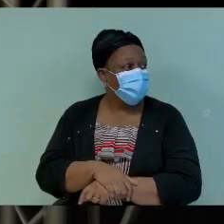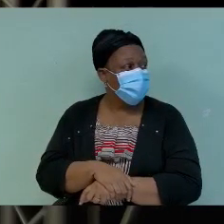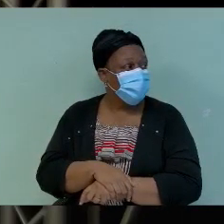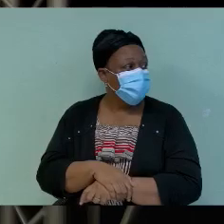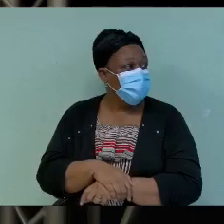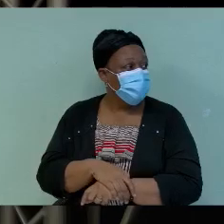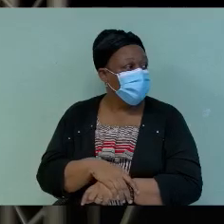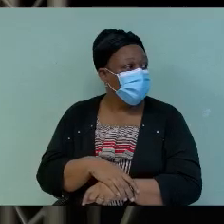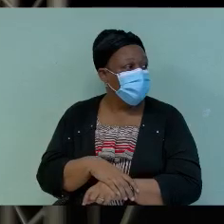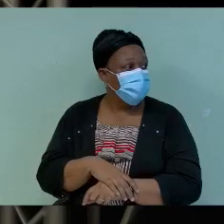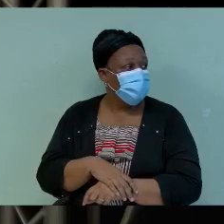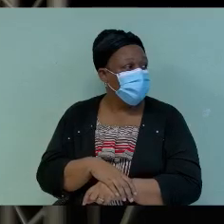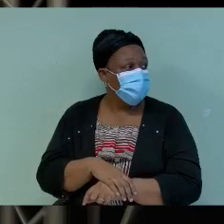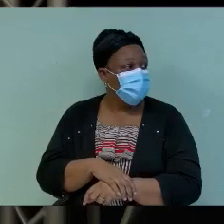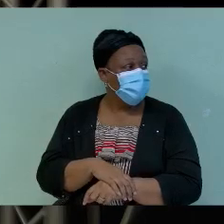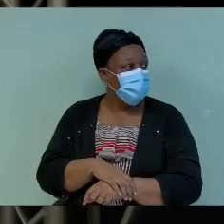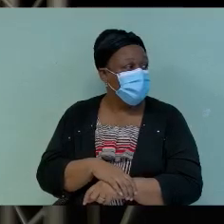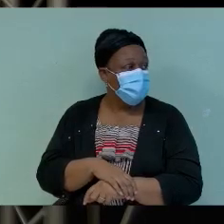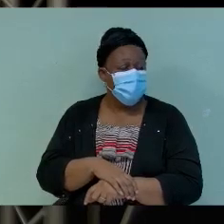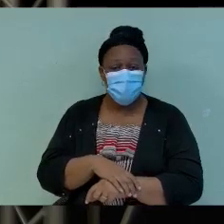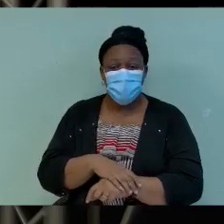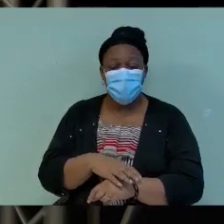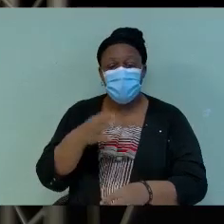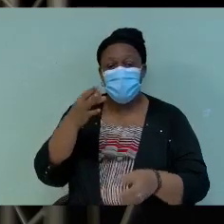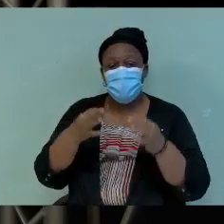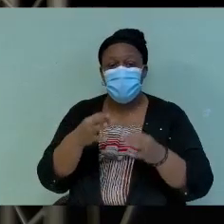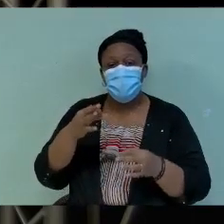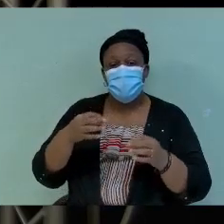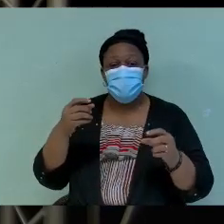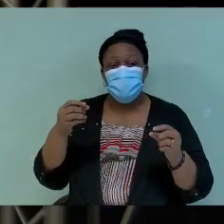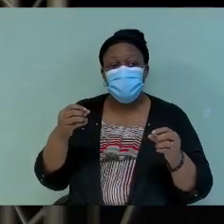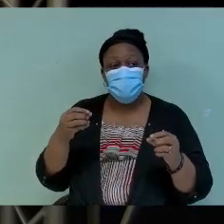days of ferry travel?